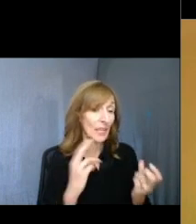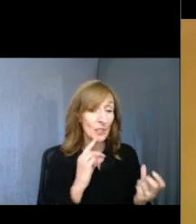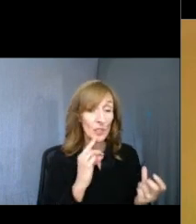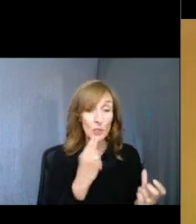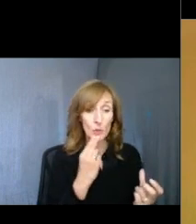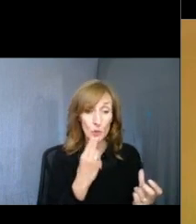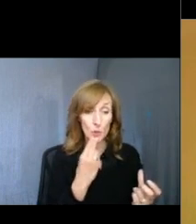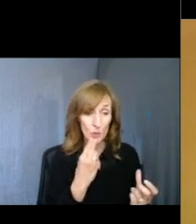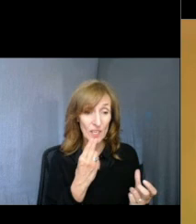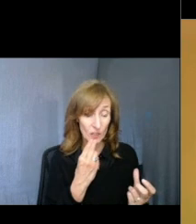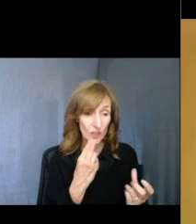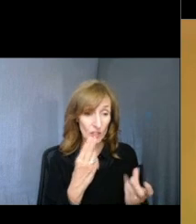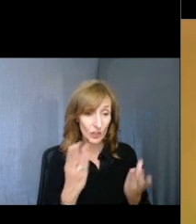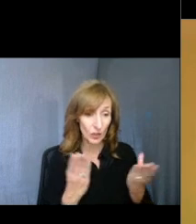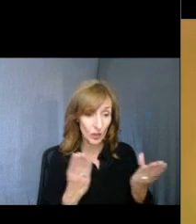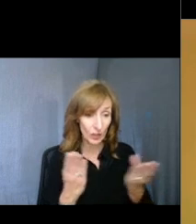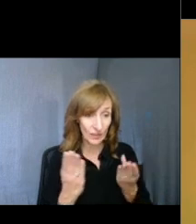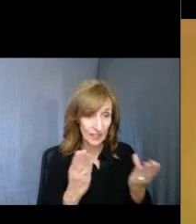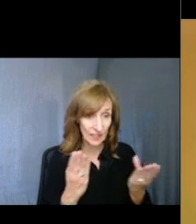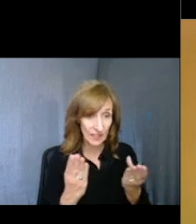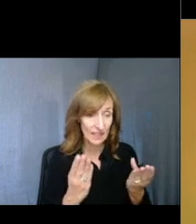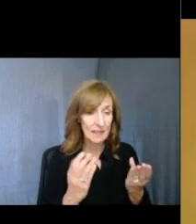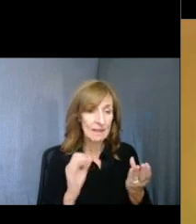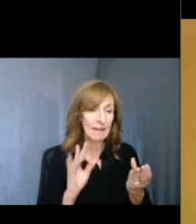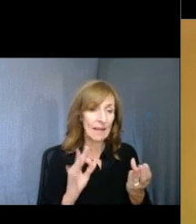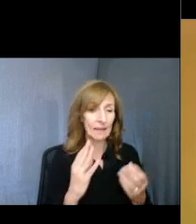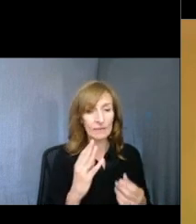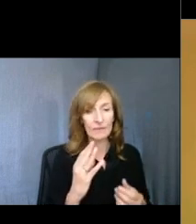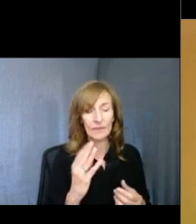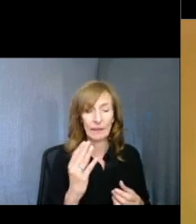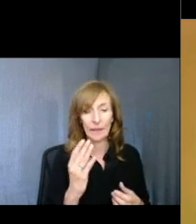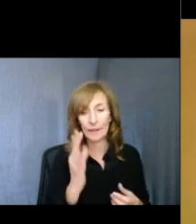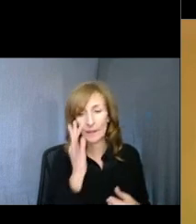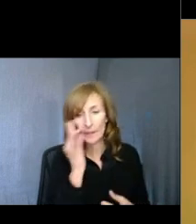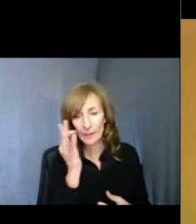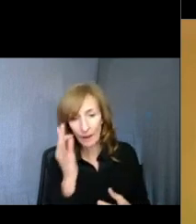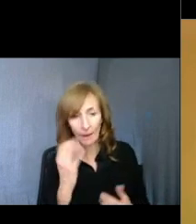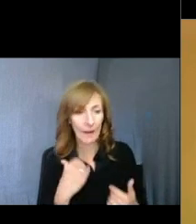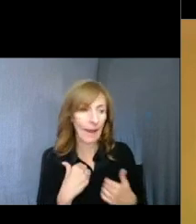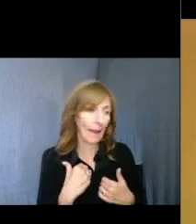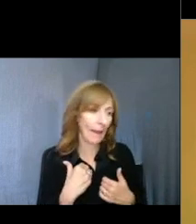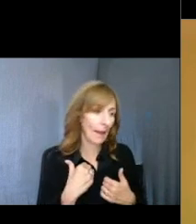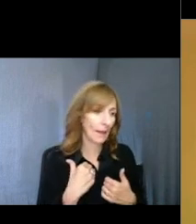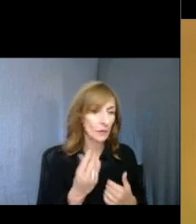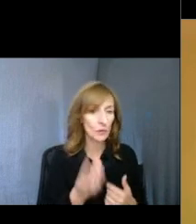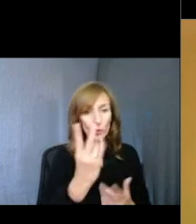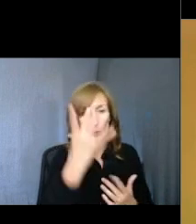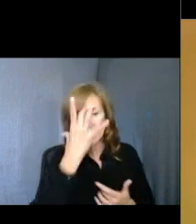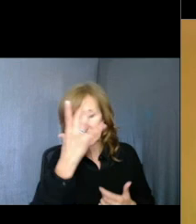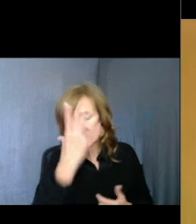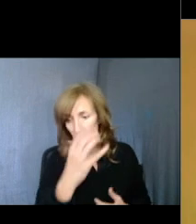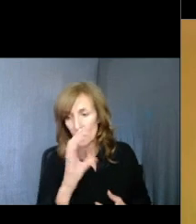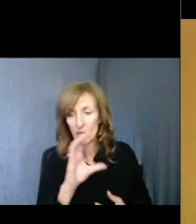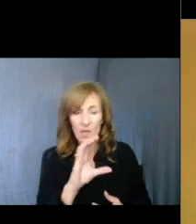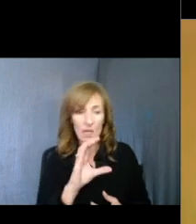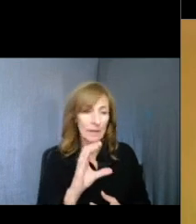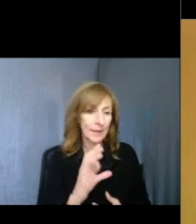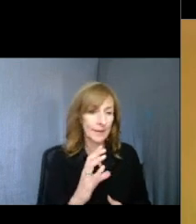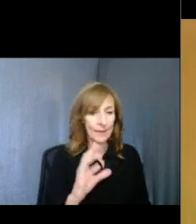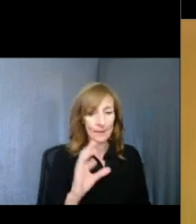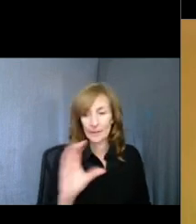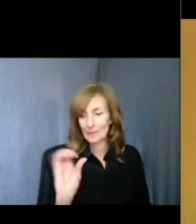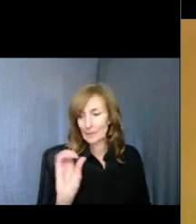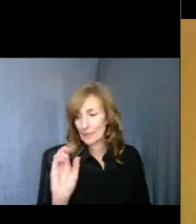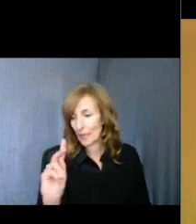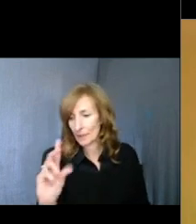vet, especially if the cat had comorbidities like has kidney disease and diabetes, or kidney disease and hyperthyroidism, something else, that I want